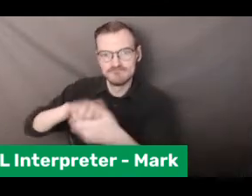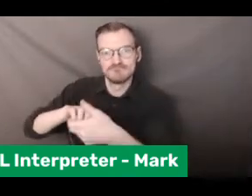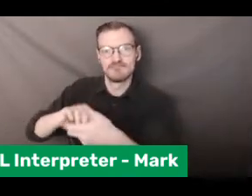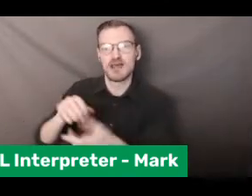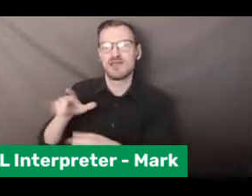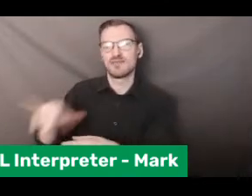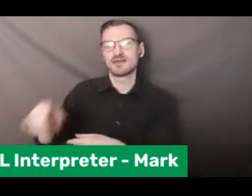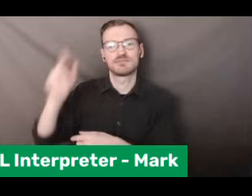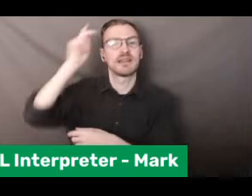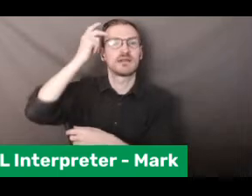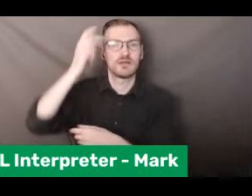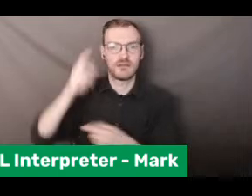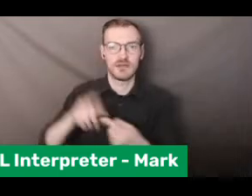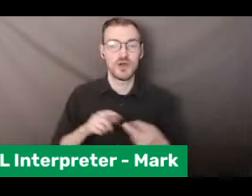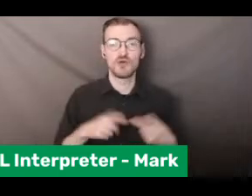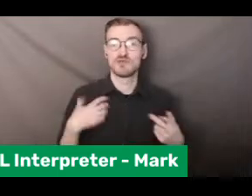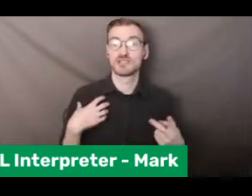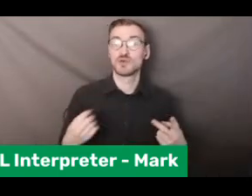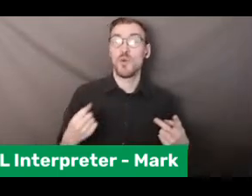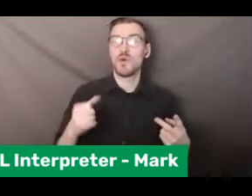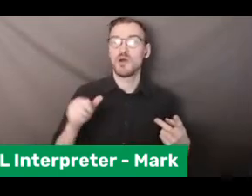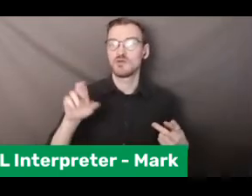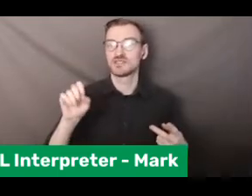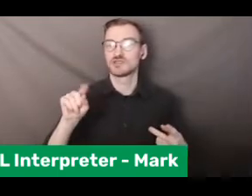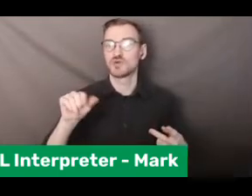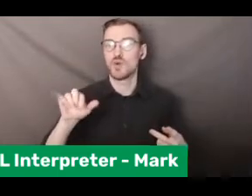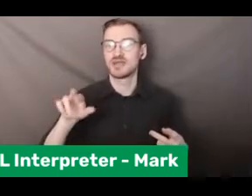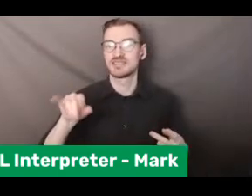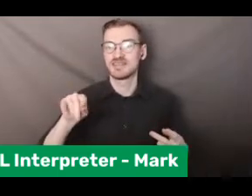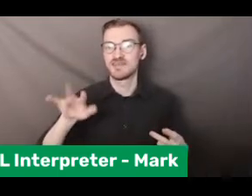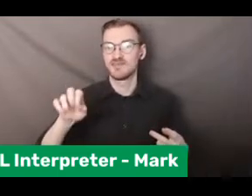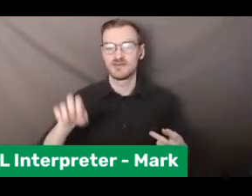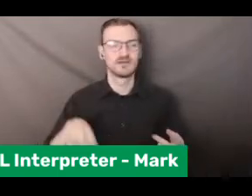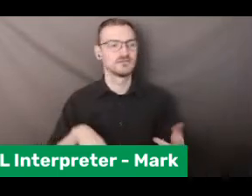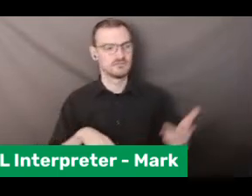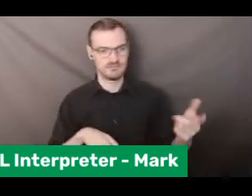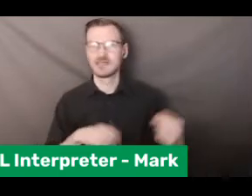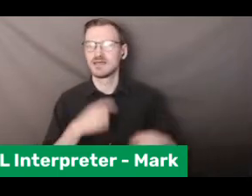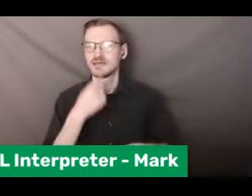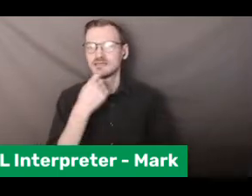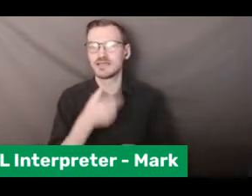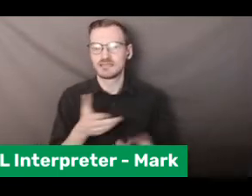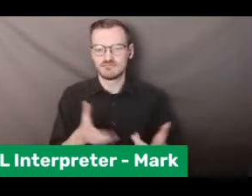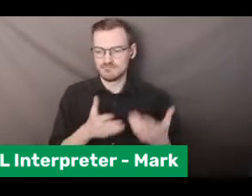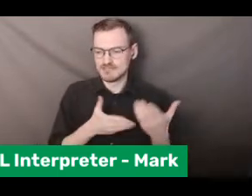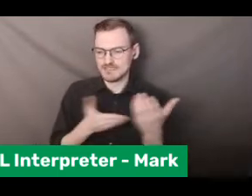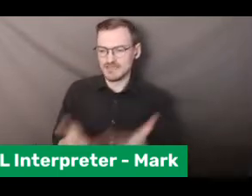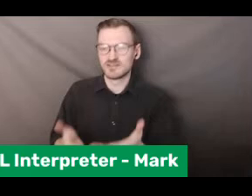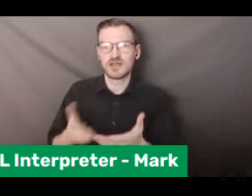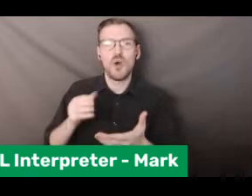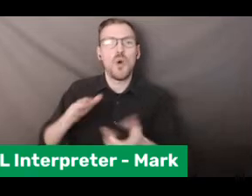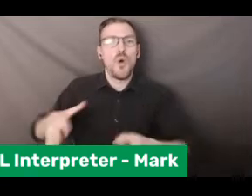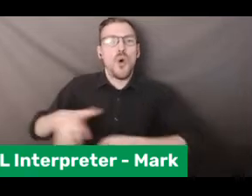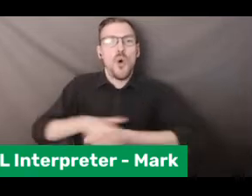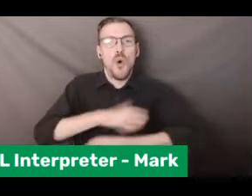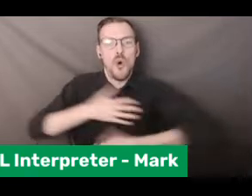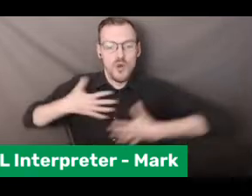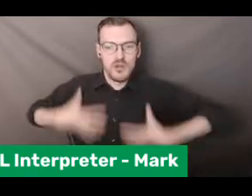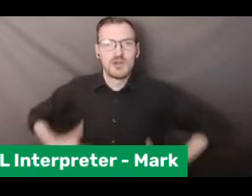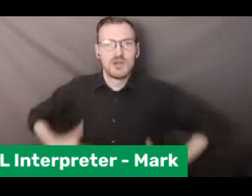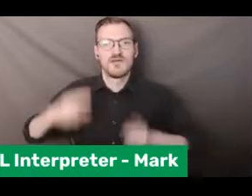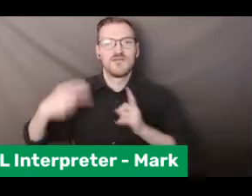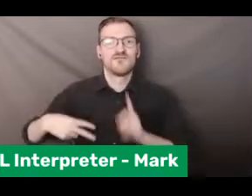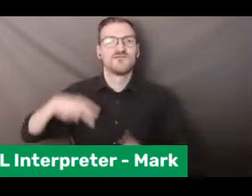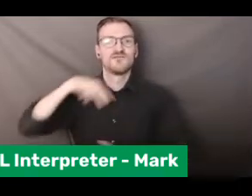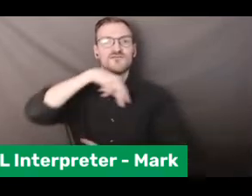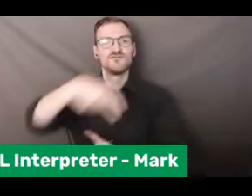healing-centered engagement embraces a holistic view of well-being. It's not just focused on body wellness. It's not just focused on